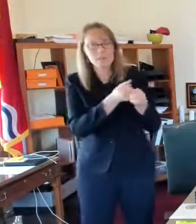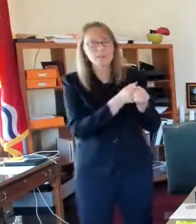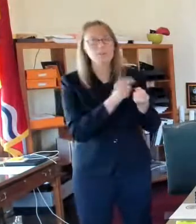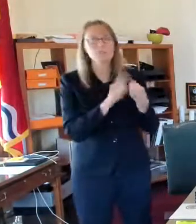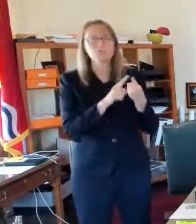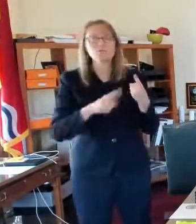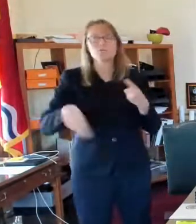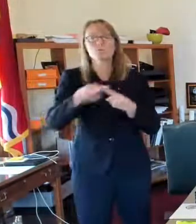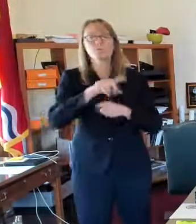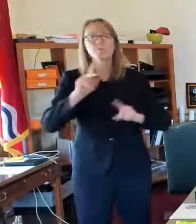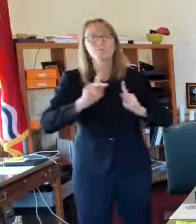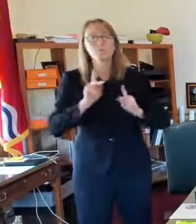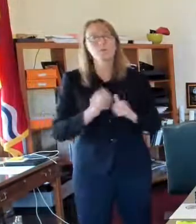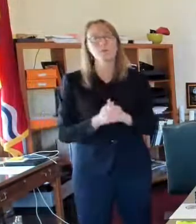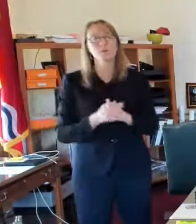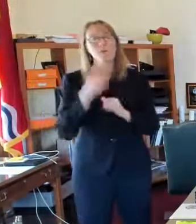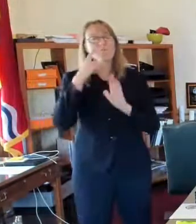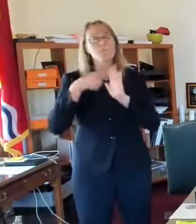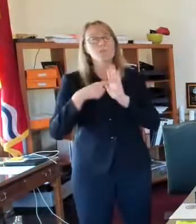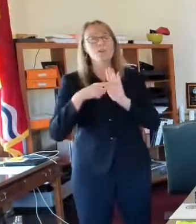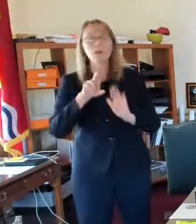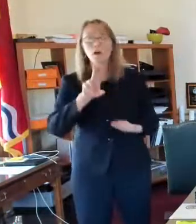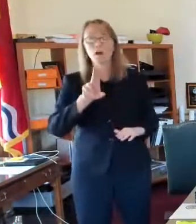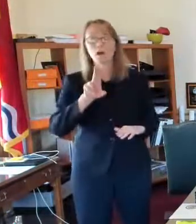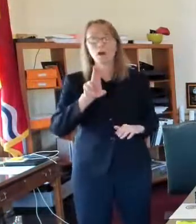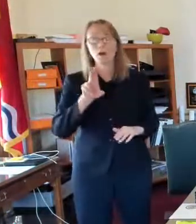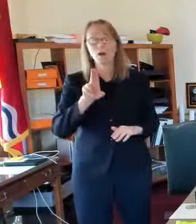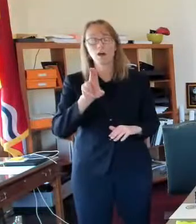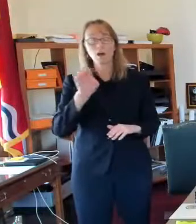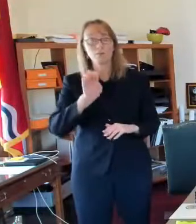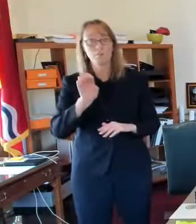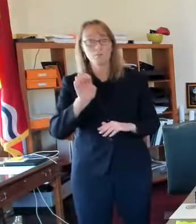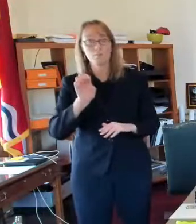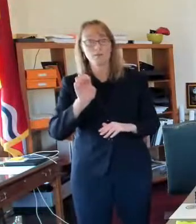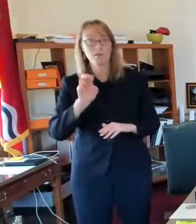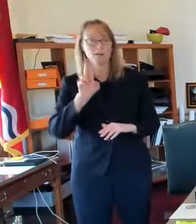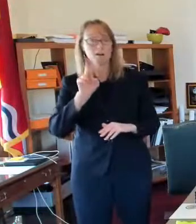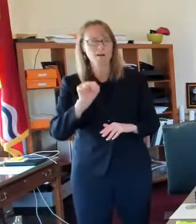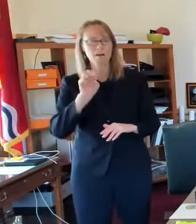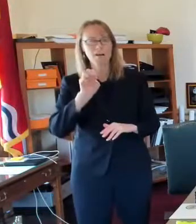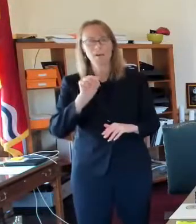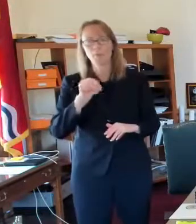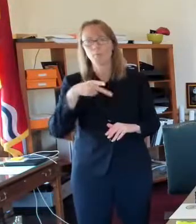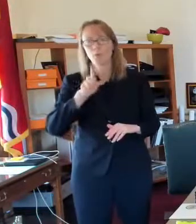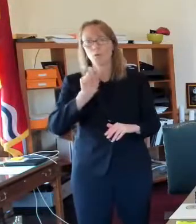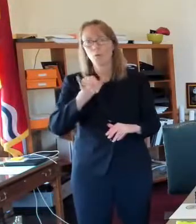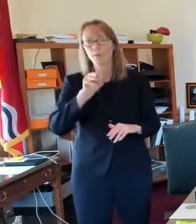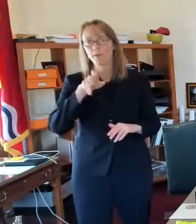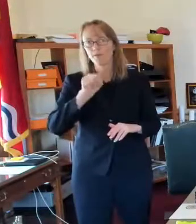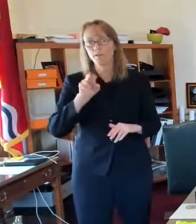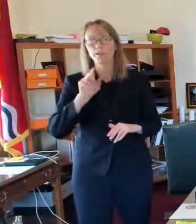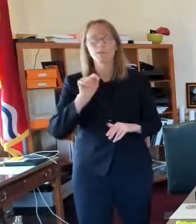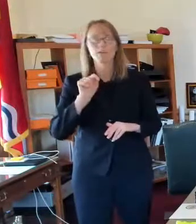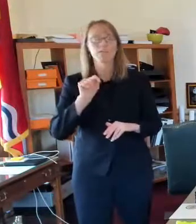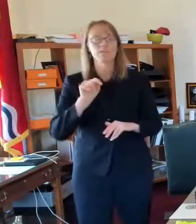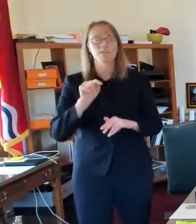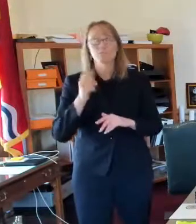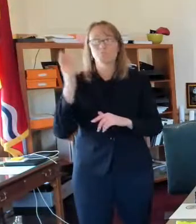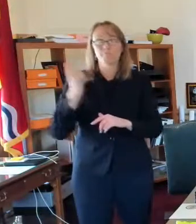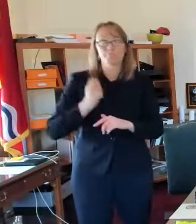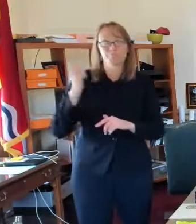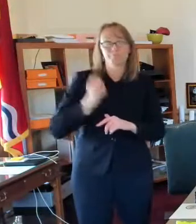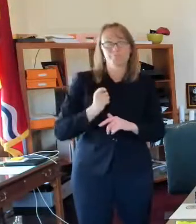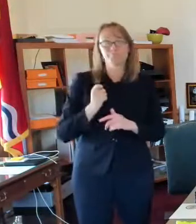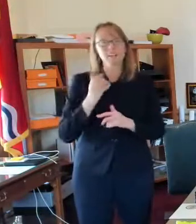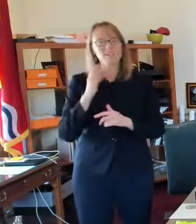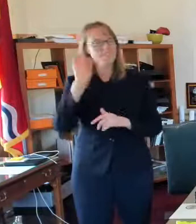unemployment. Because if someone is getting unemployment, that federal subsidy that was in effect for a couple